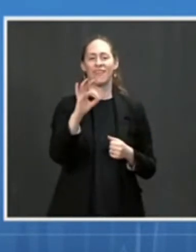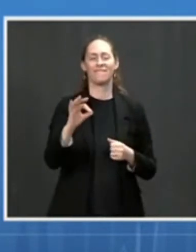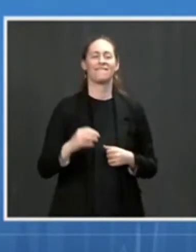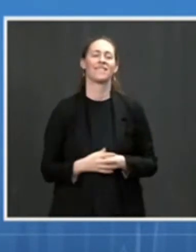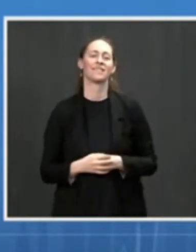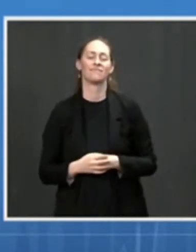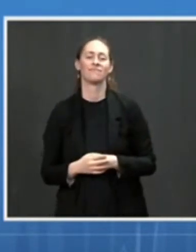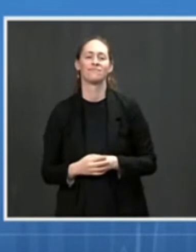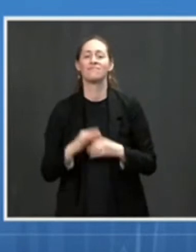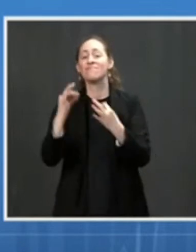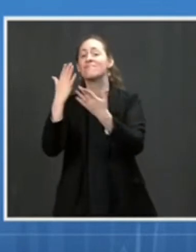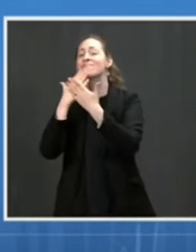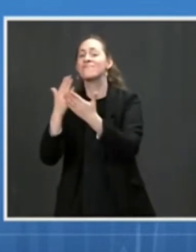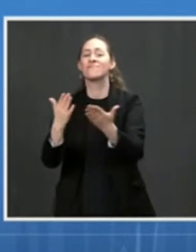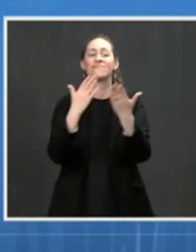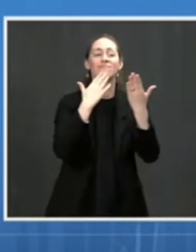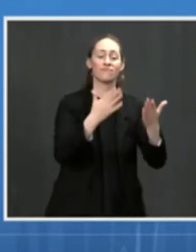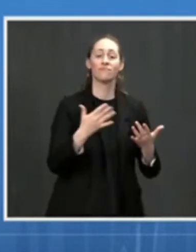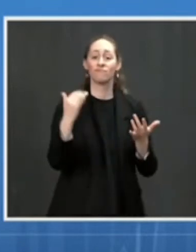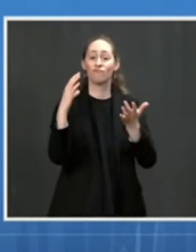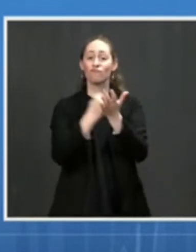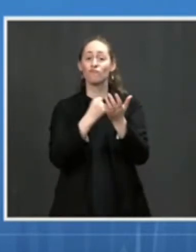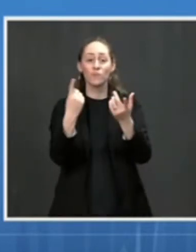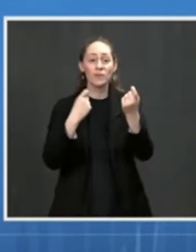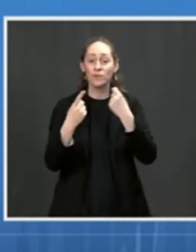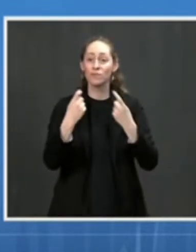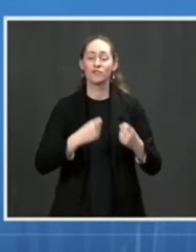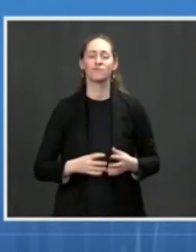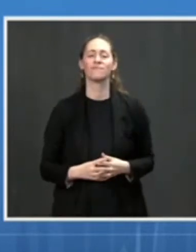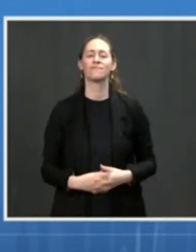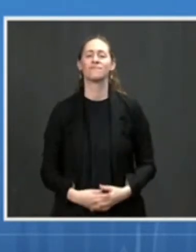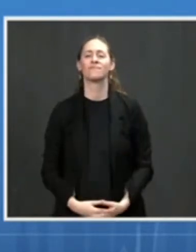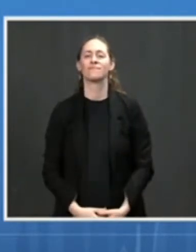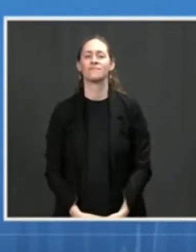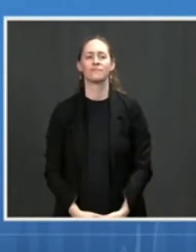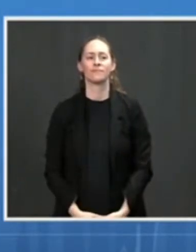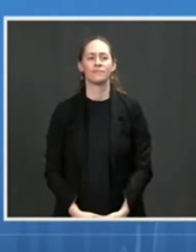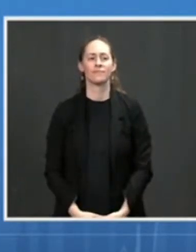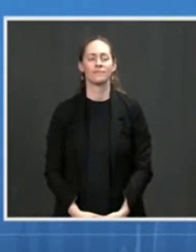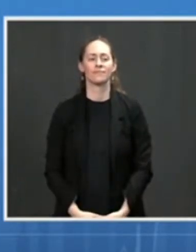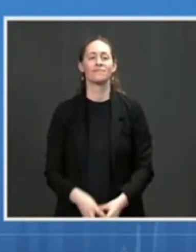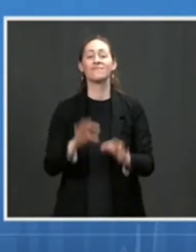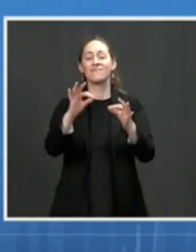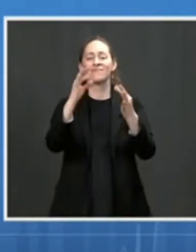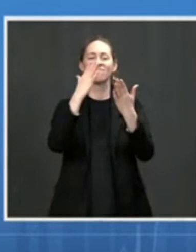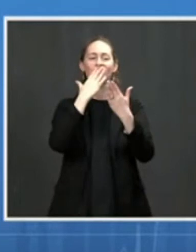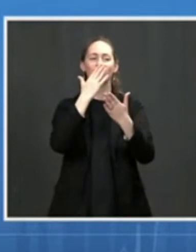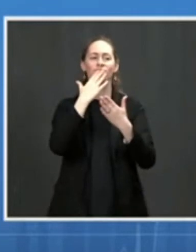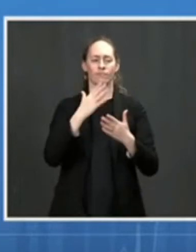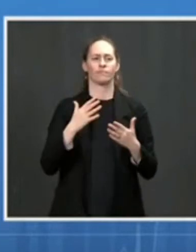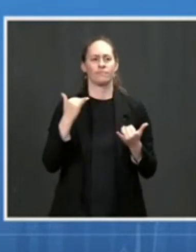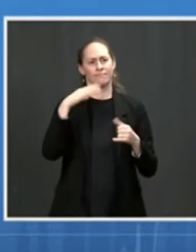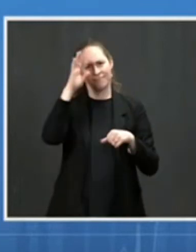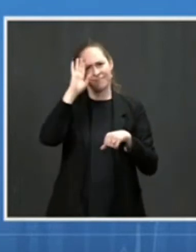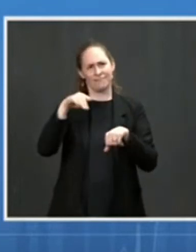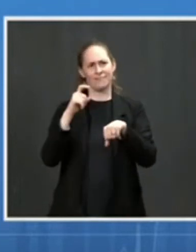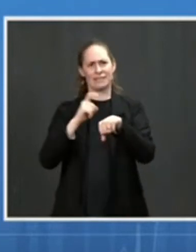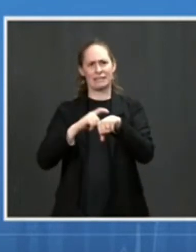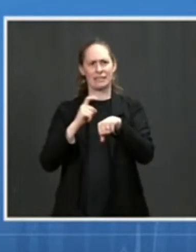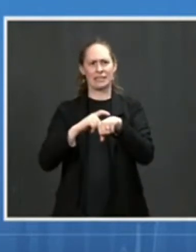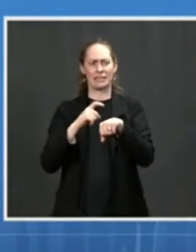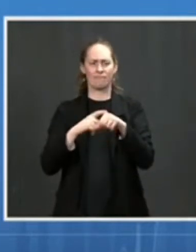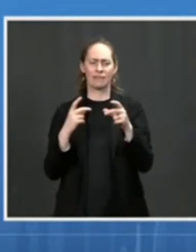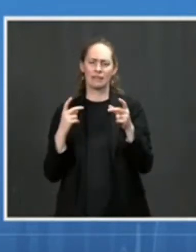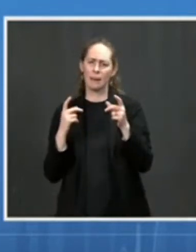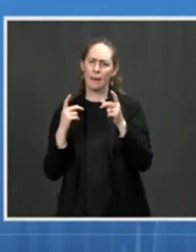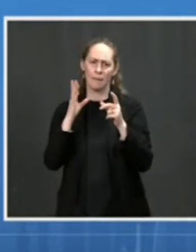Wolinski. Why don't we open it up for a few questions? Thank you. And a reminder, guys, we don't have a ton of time today, so please keep your question to